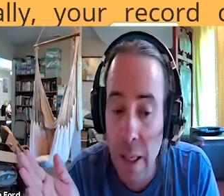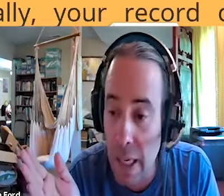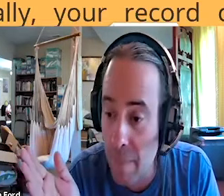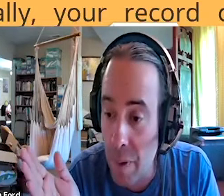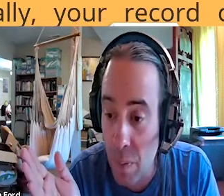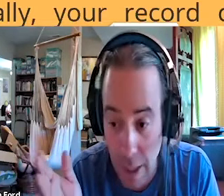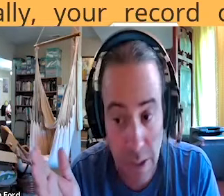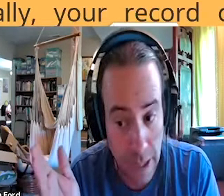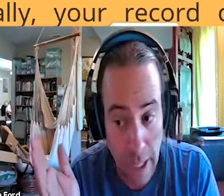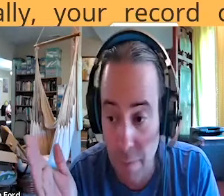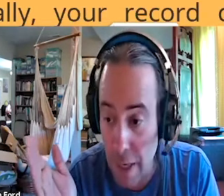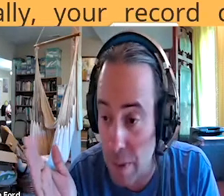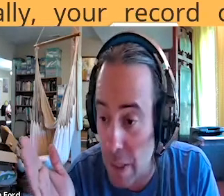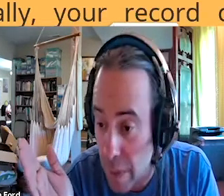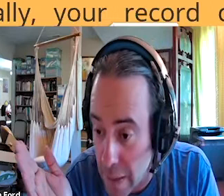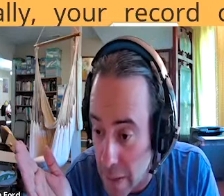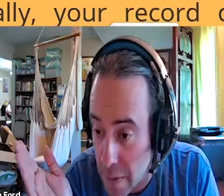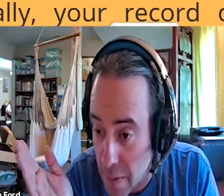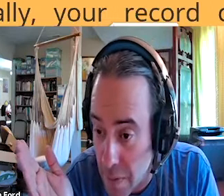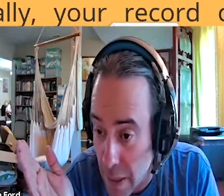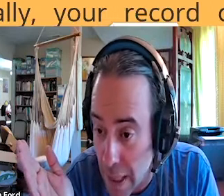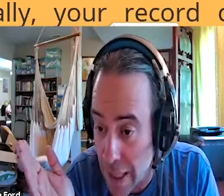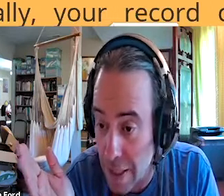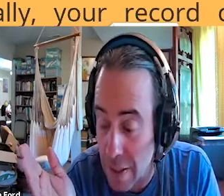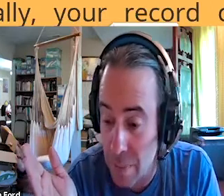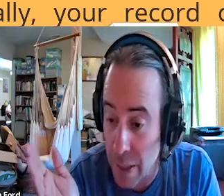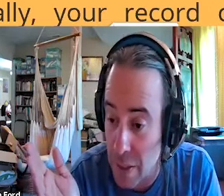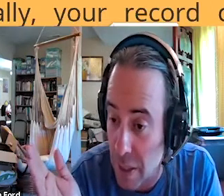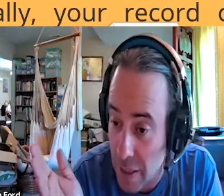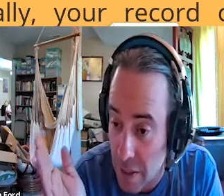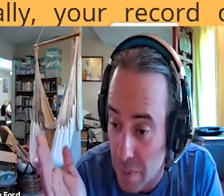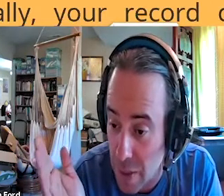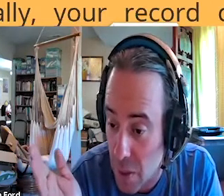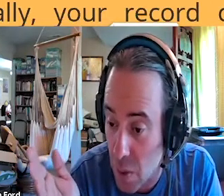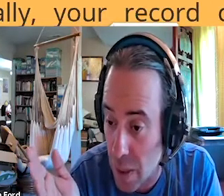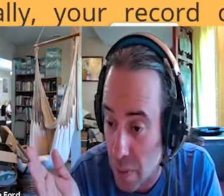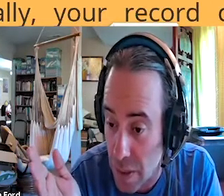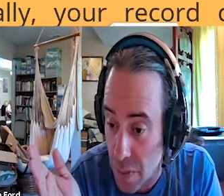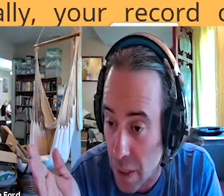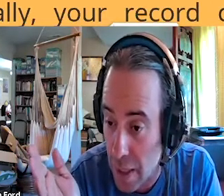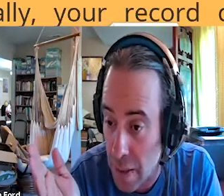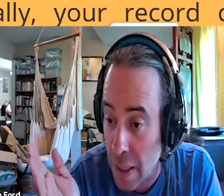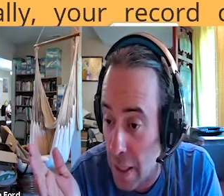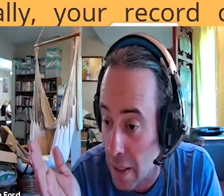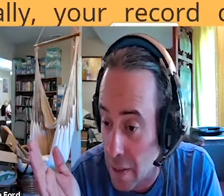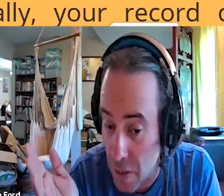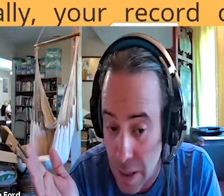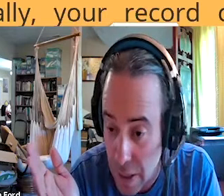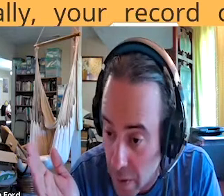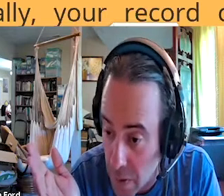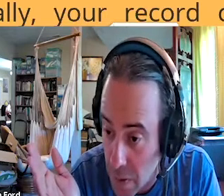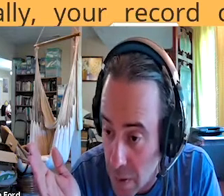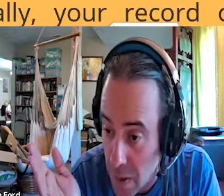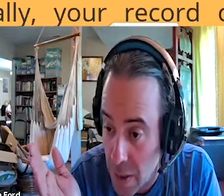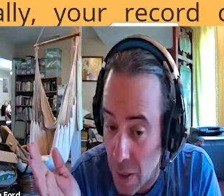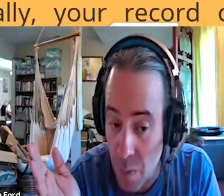July. We actually got a 5% raise, and that is the biggest COLA increase that we've gotten in the last